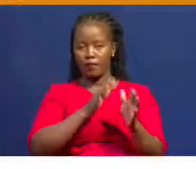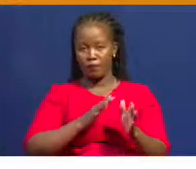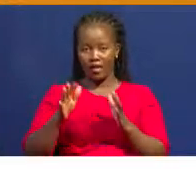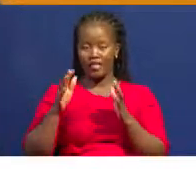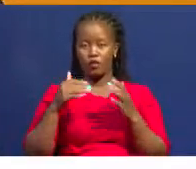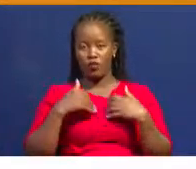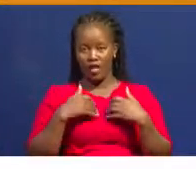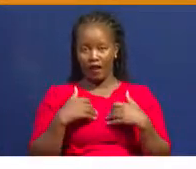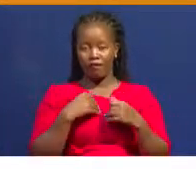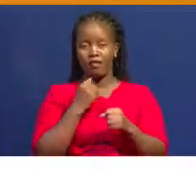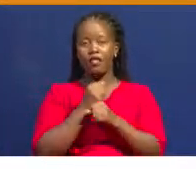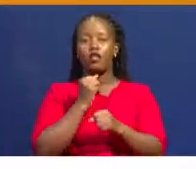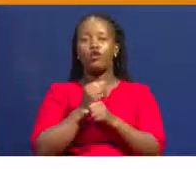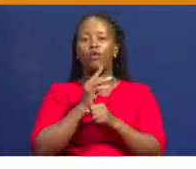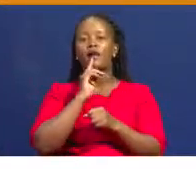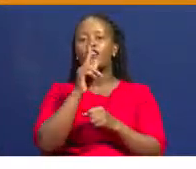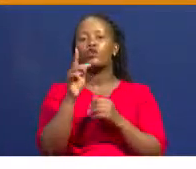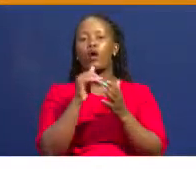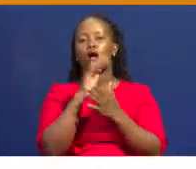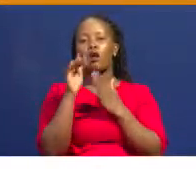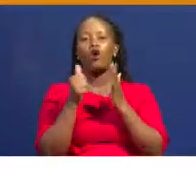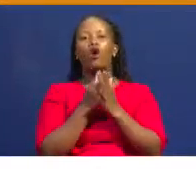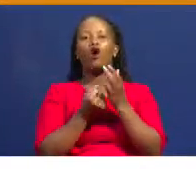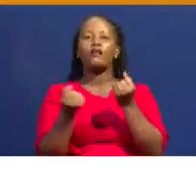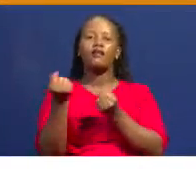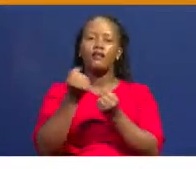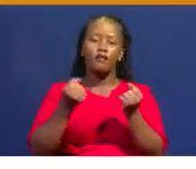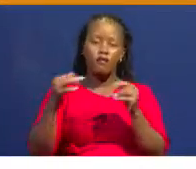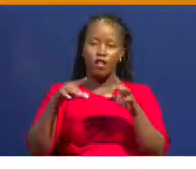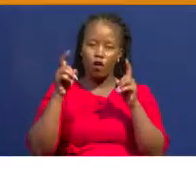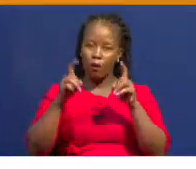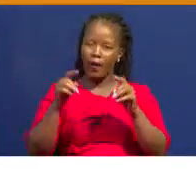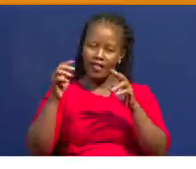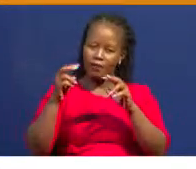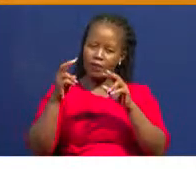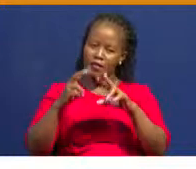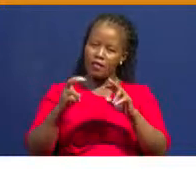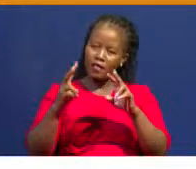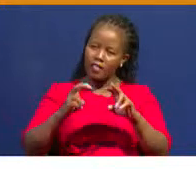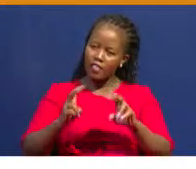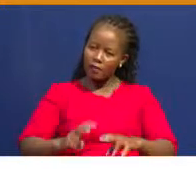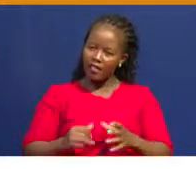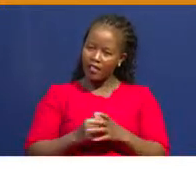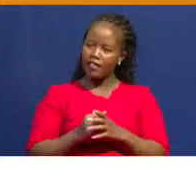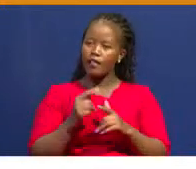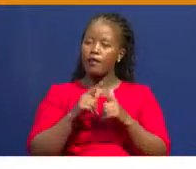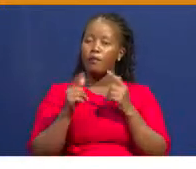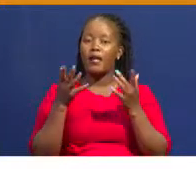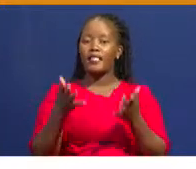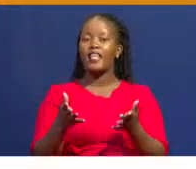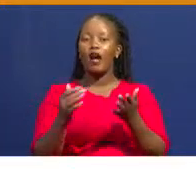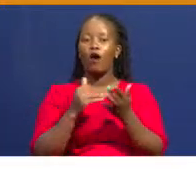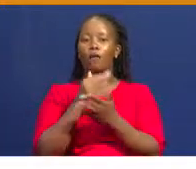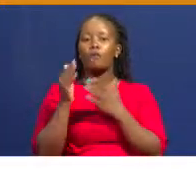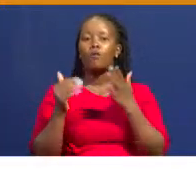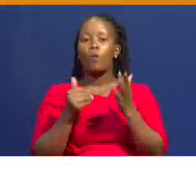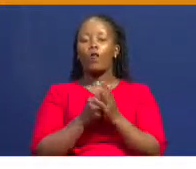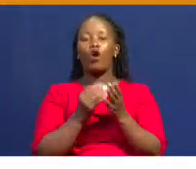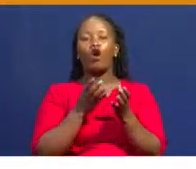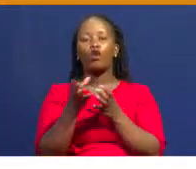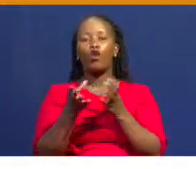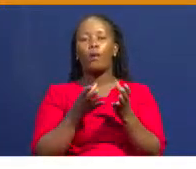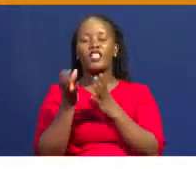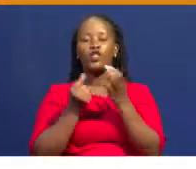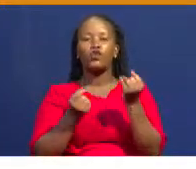vehicles undergo mandatory inspection. But as it is now, all commercial vehicles, all